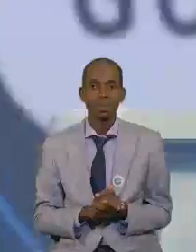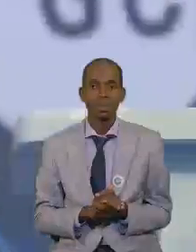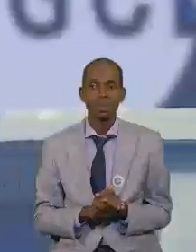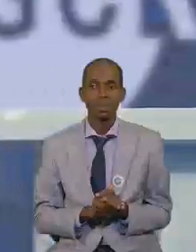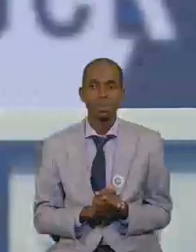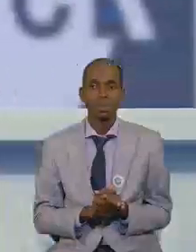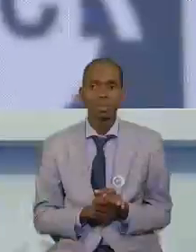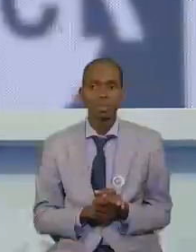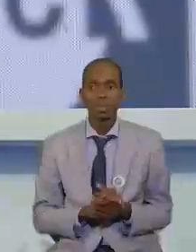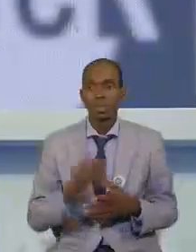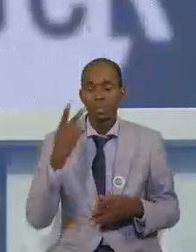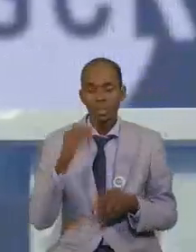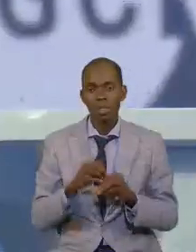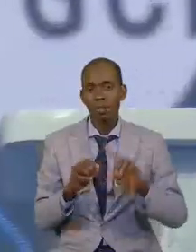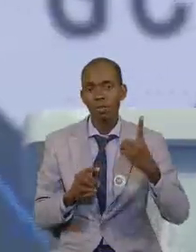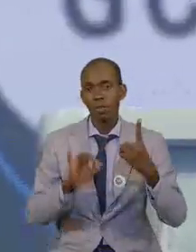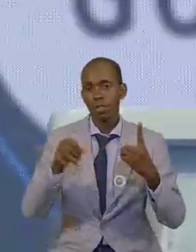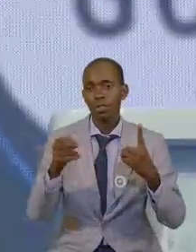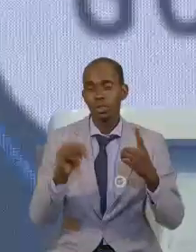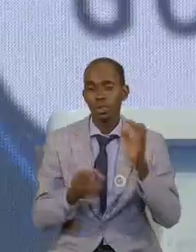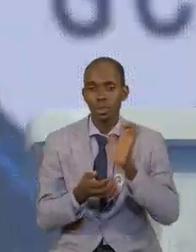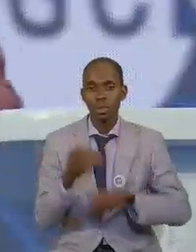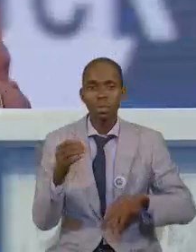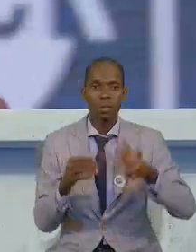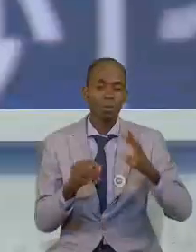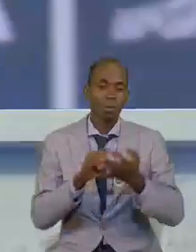Look at 1 John chapter 4 verse 17.